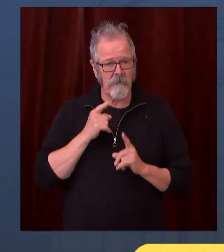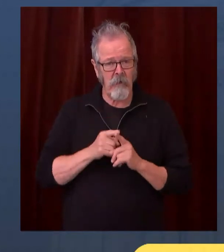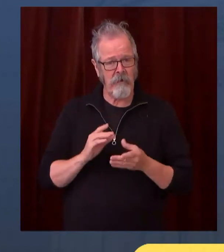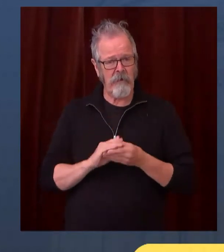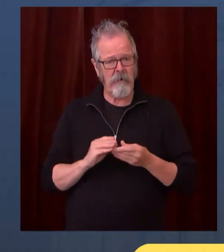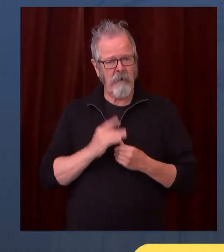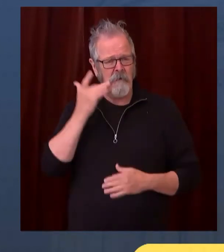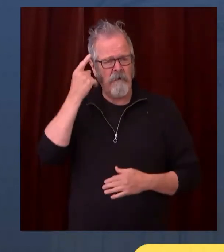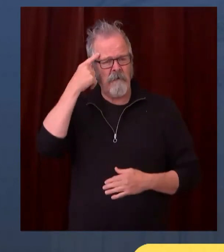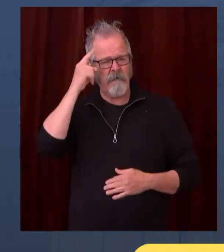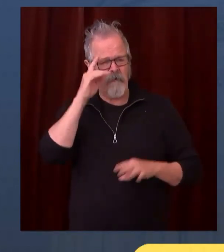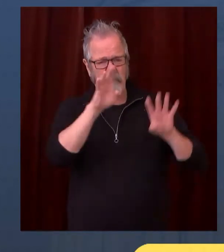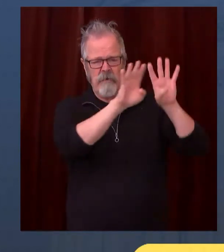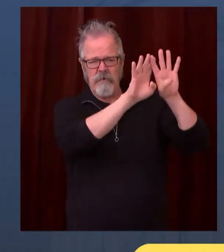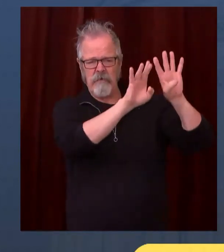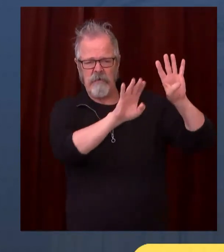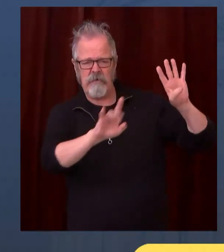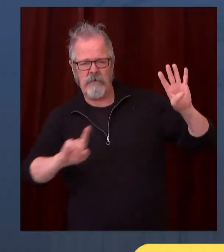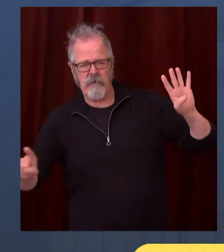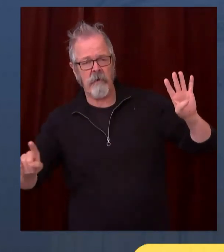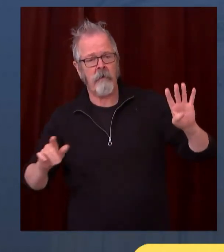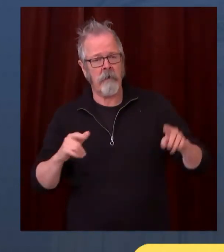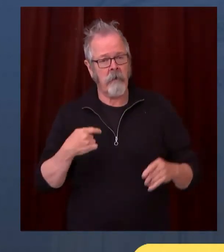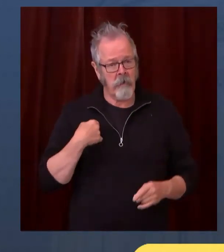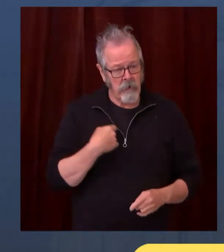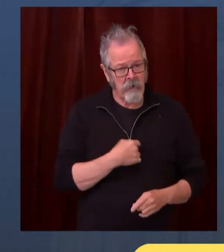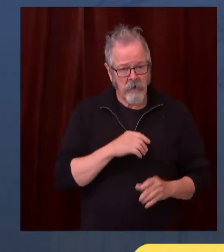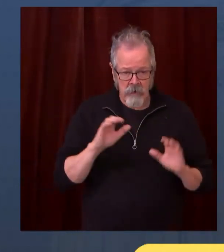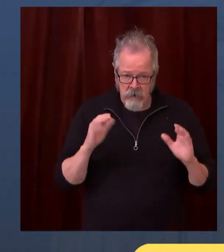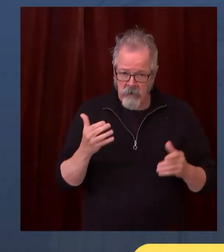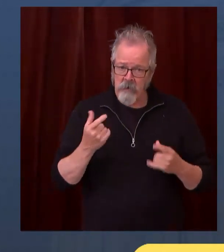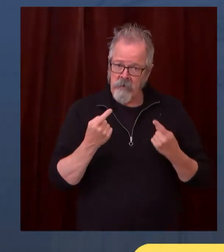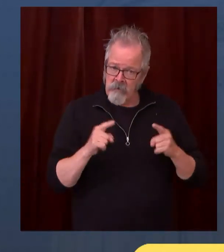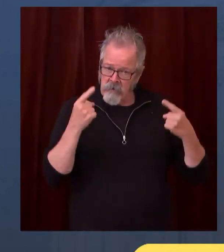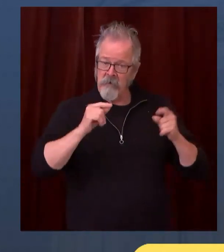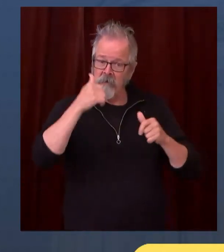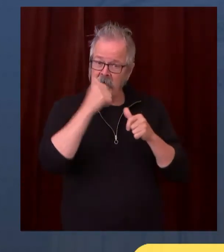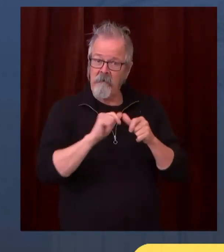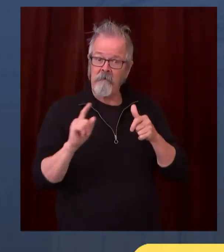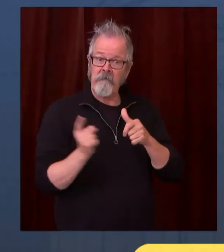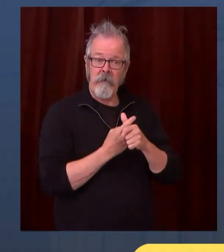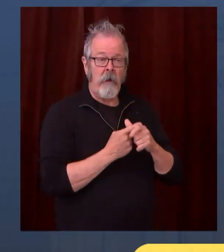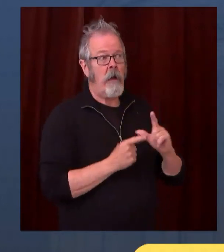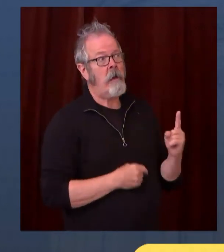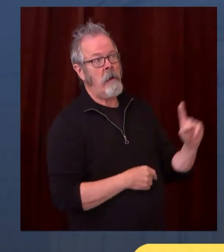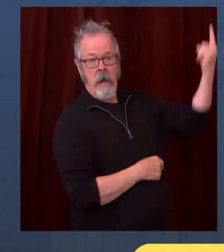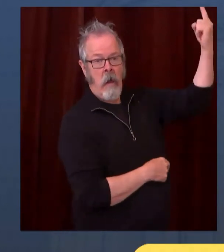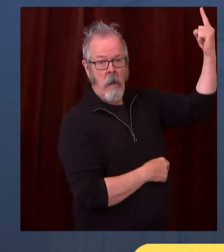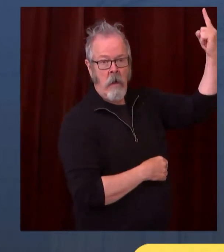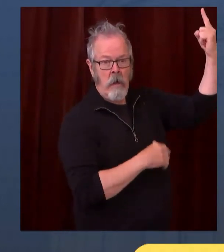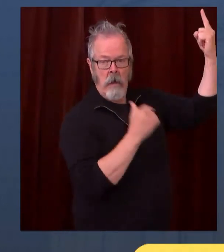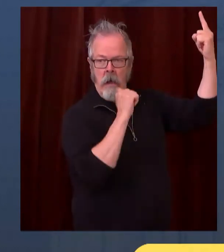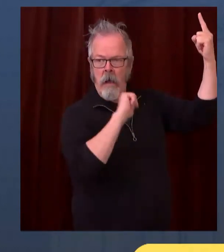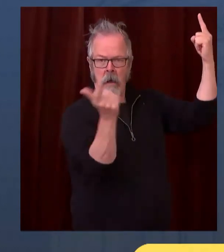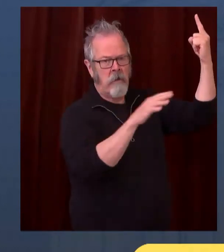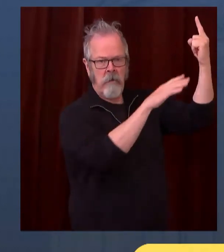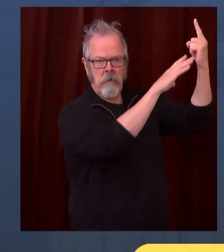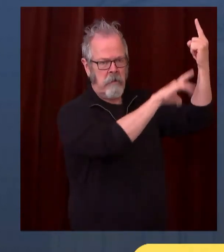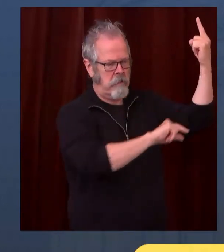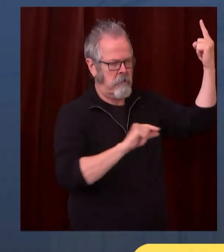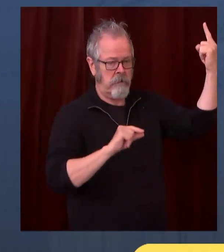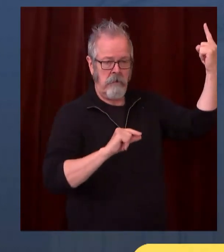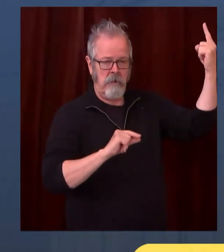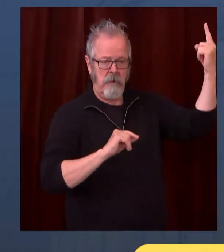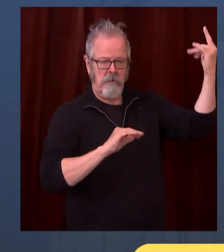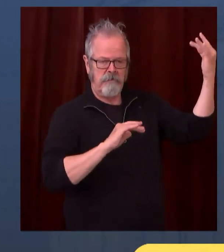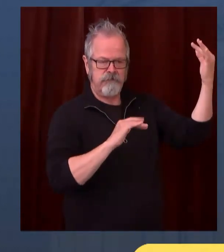sister states because we have made very flexible decisions based on the science as we receive